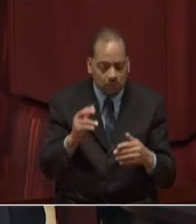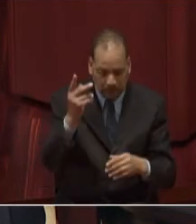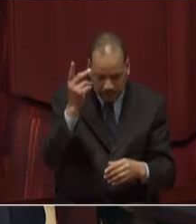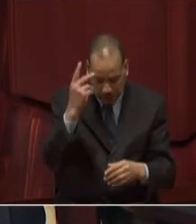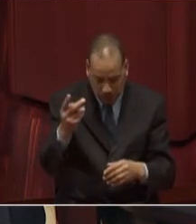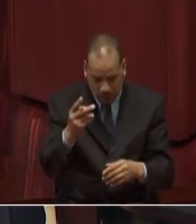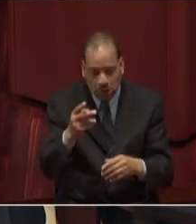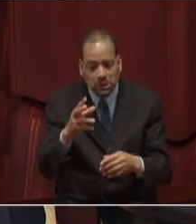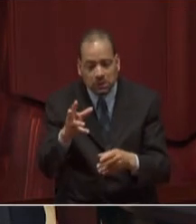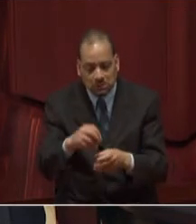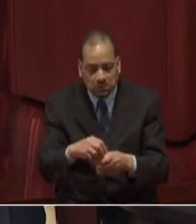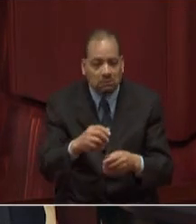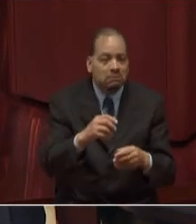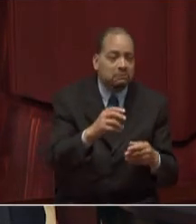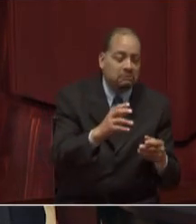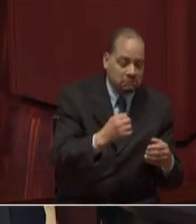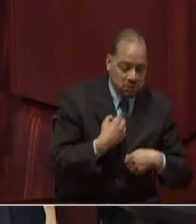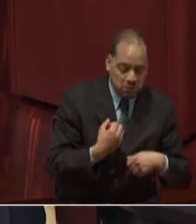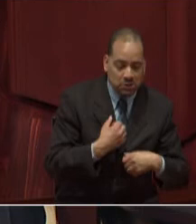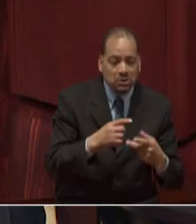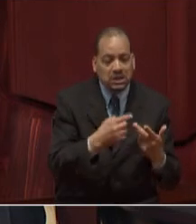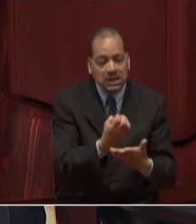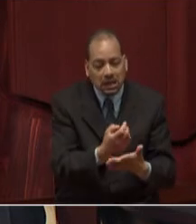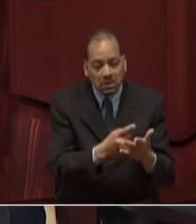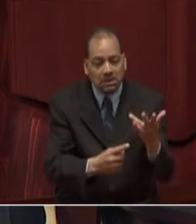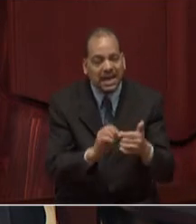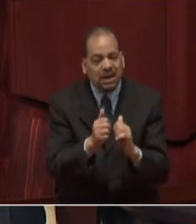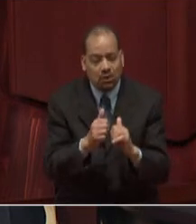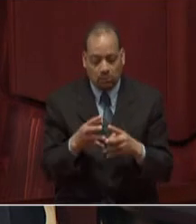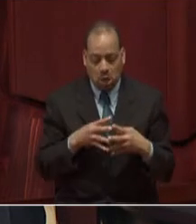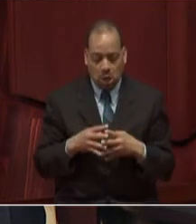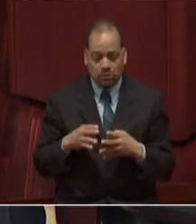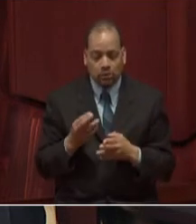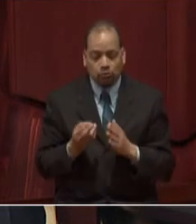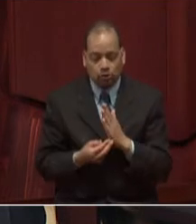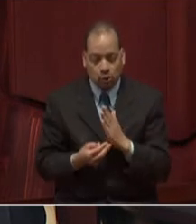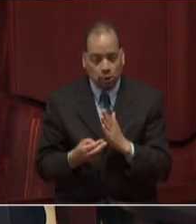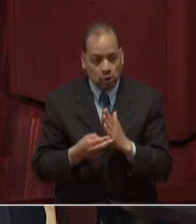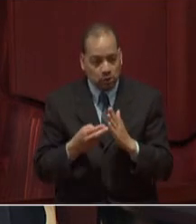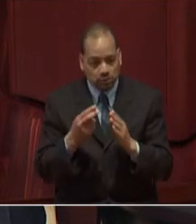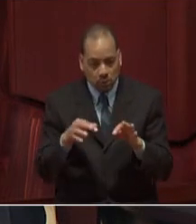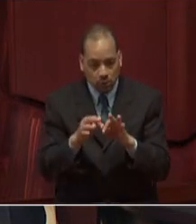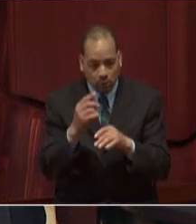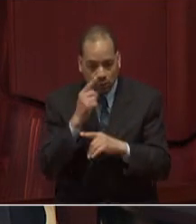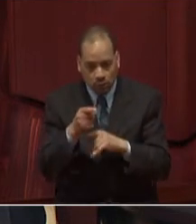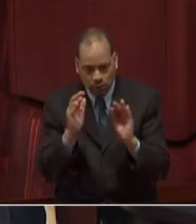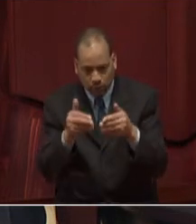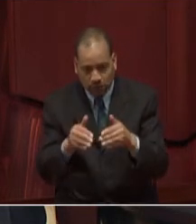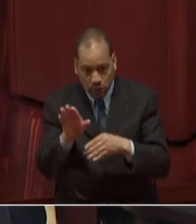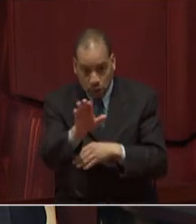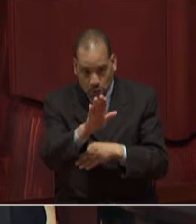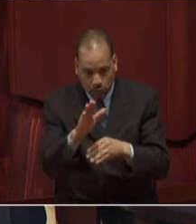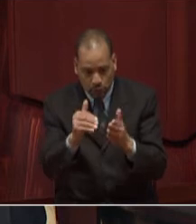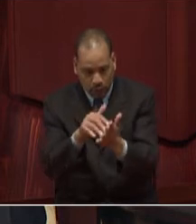dimensions of how we can bring together all the U.S. resources to focus on their vulnerabilities? And by the